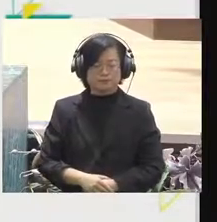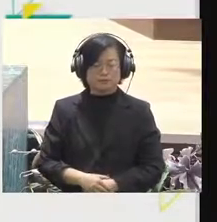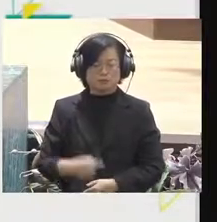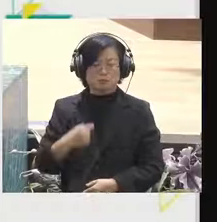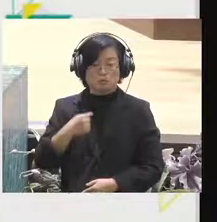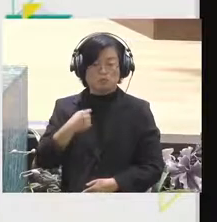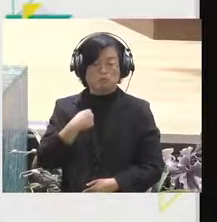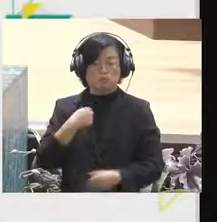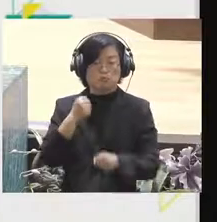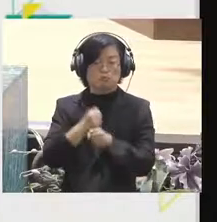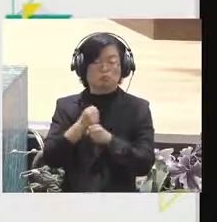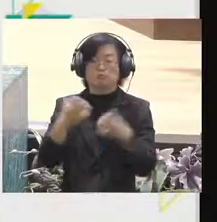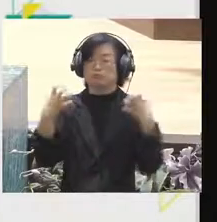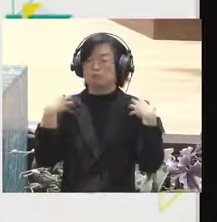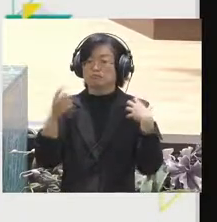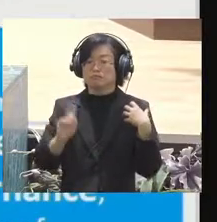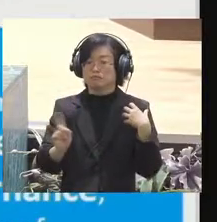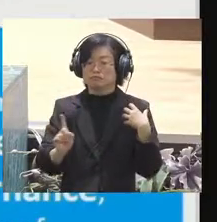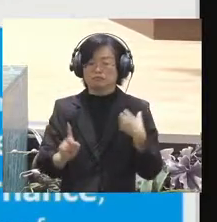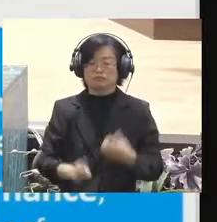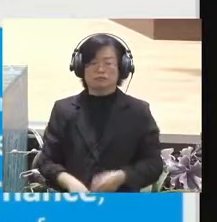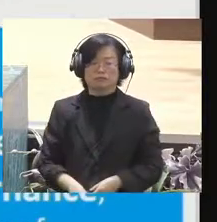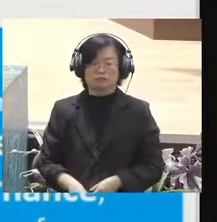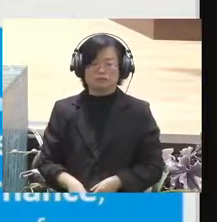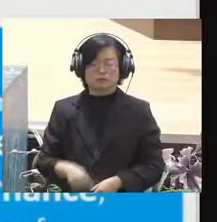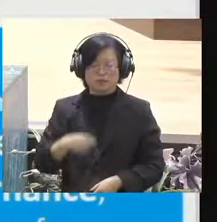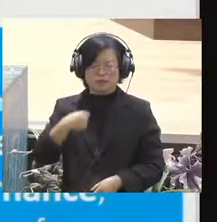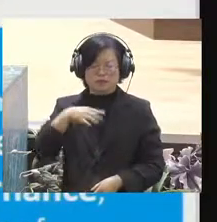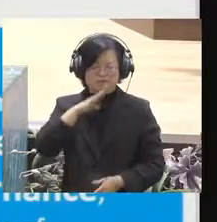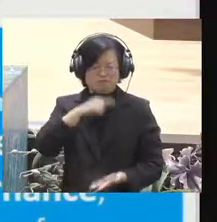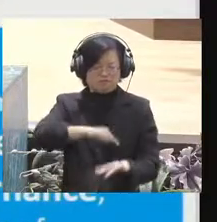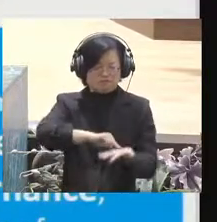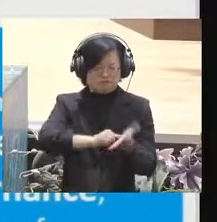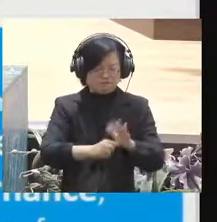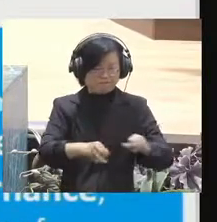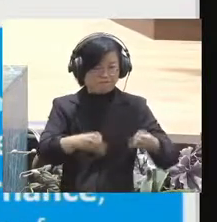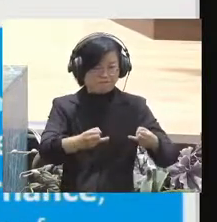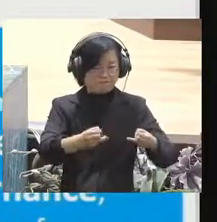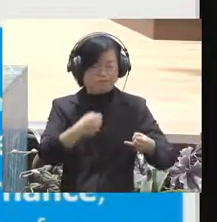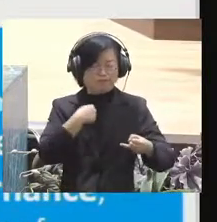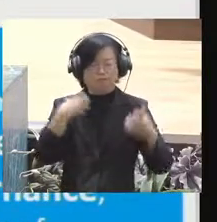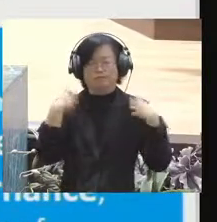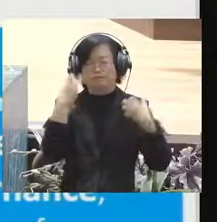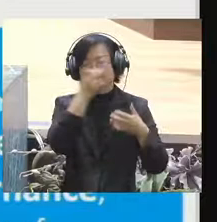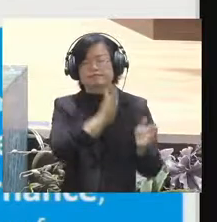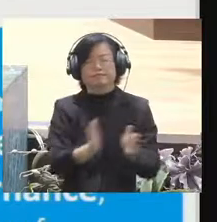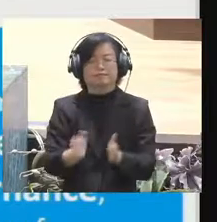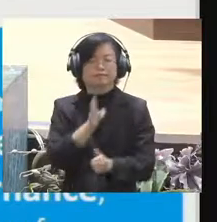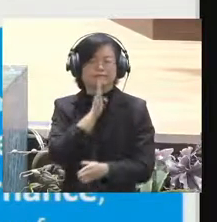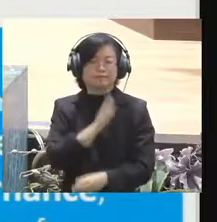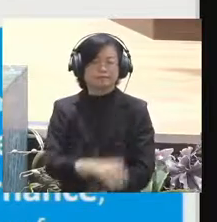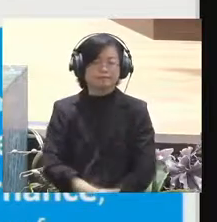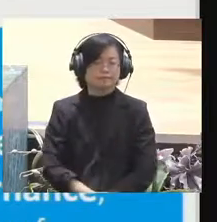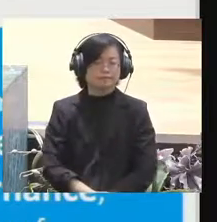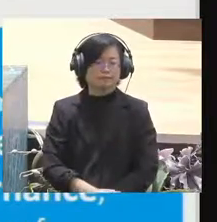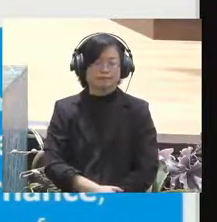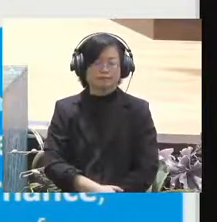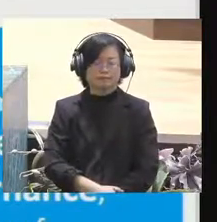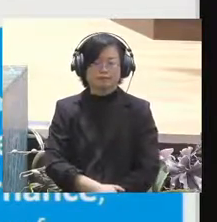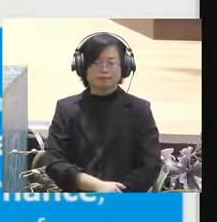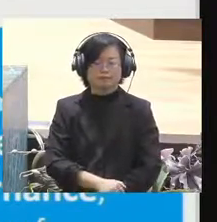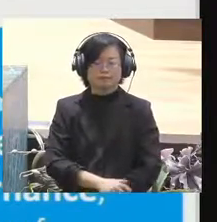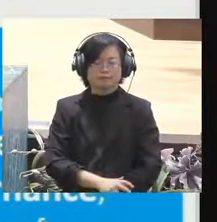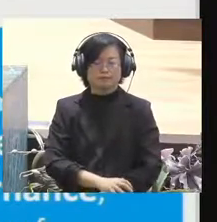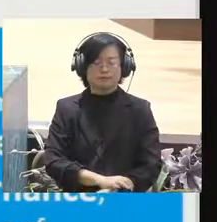governance, transparency, and accountability. So basically, Performance Management and Reform Unit is a dedicated unit established in the office of the Chief